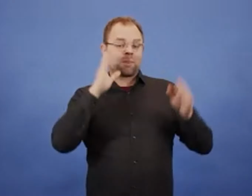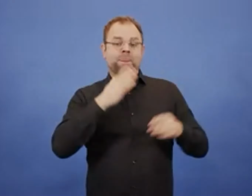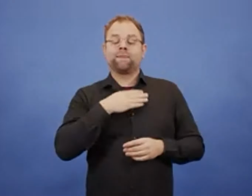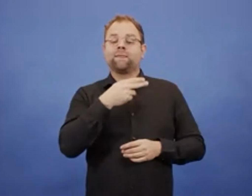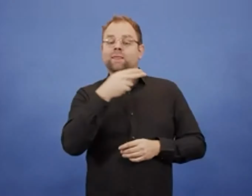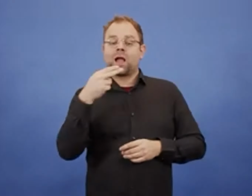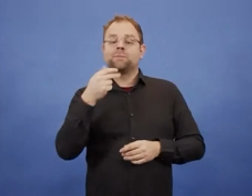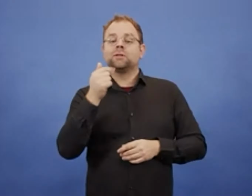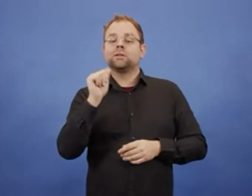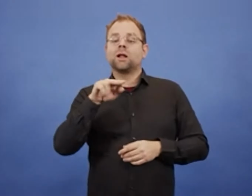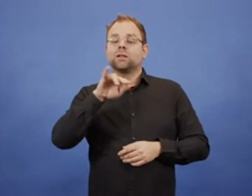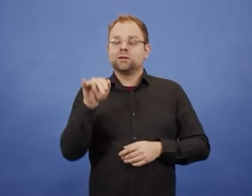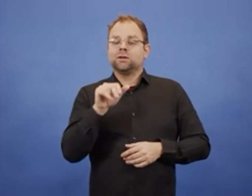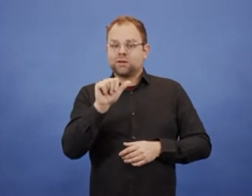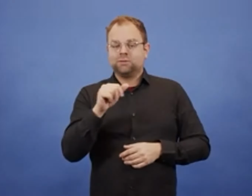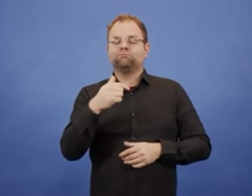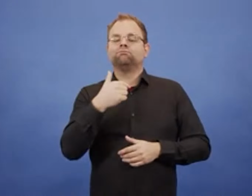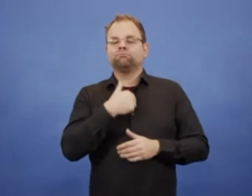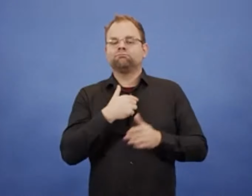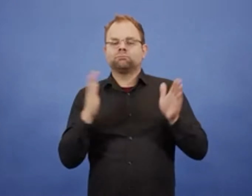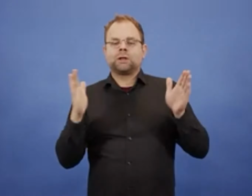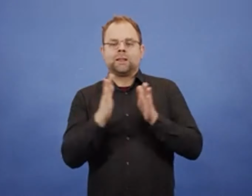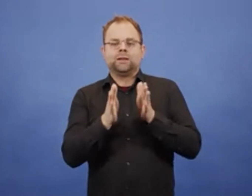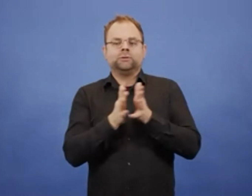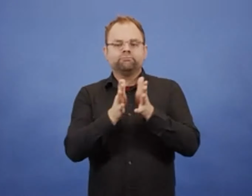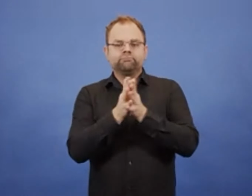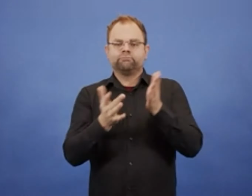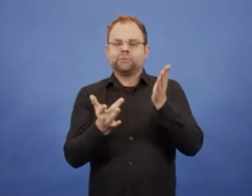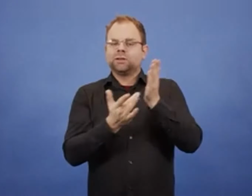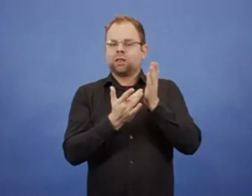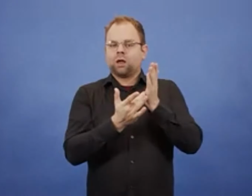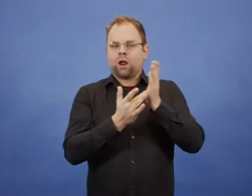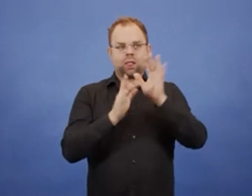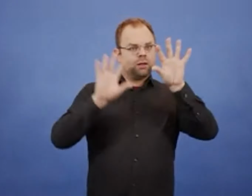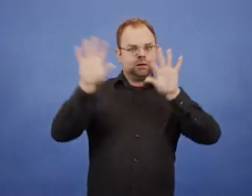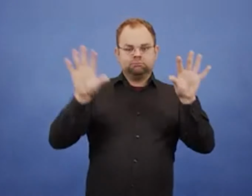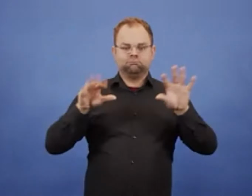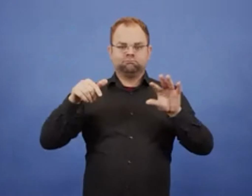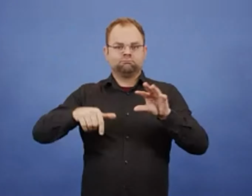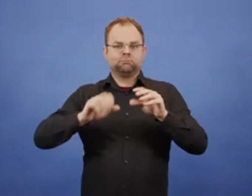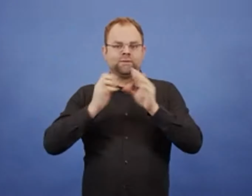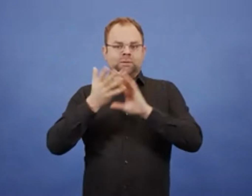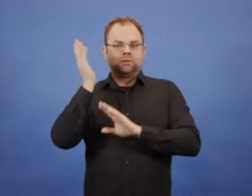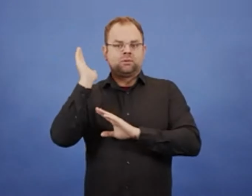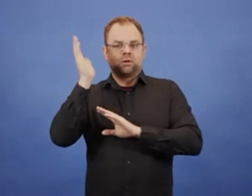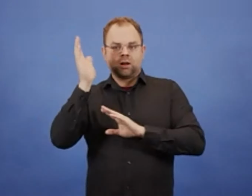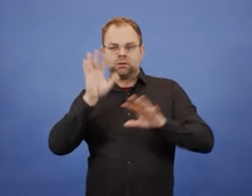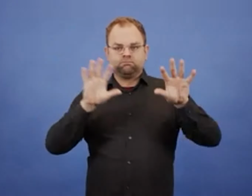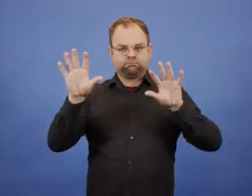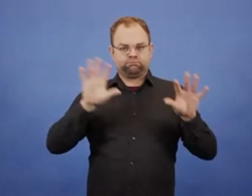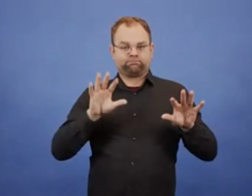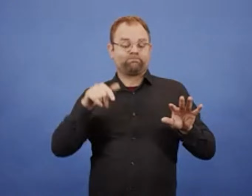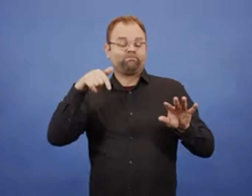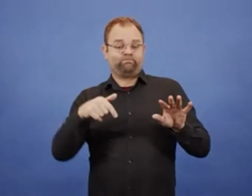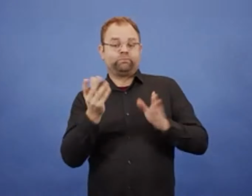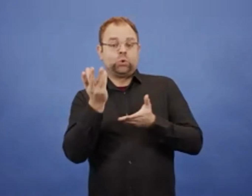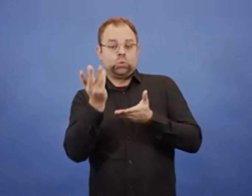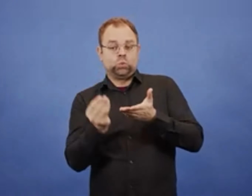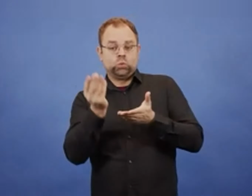This webinar is being recorded. There is international sign interpretation, captioning in English, and